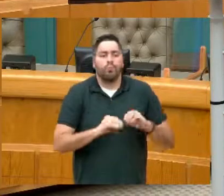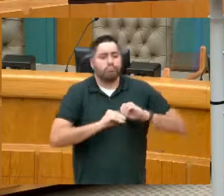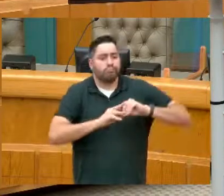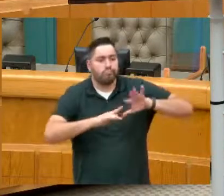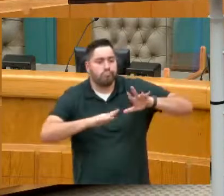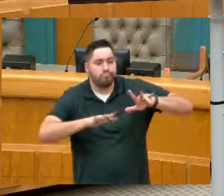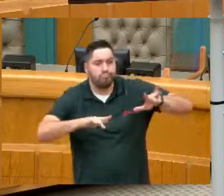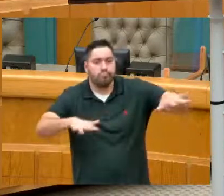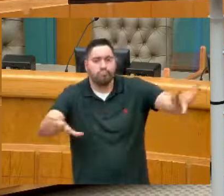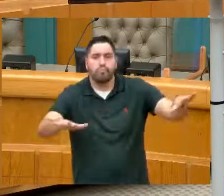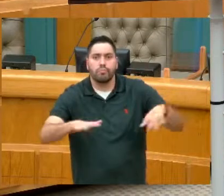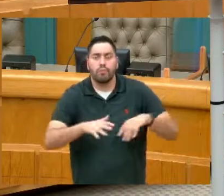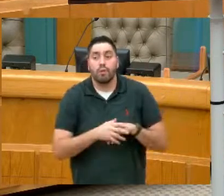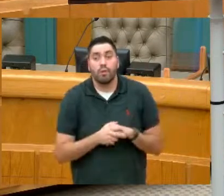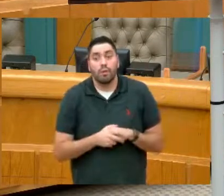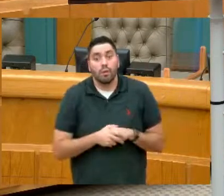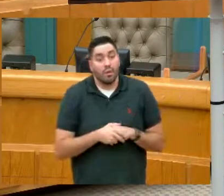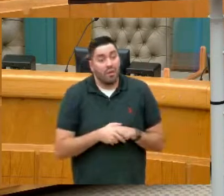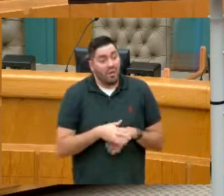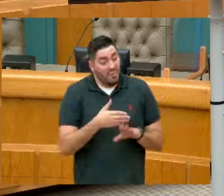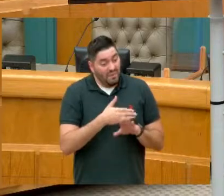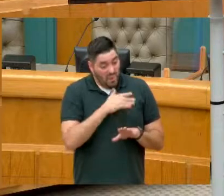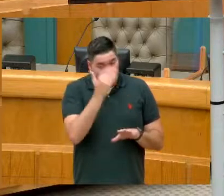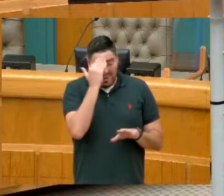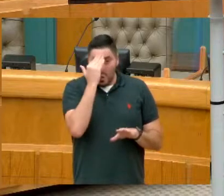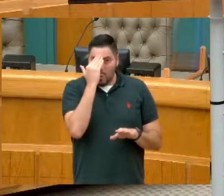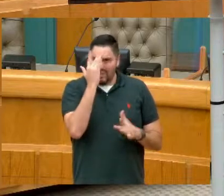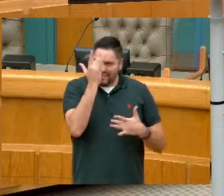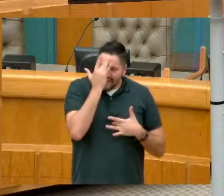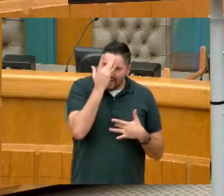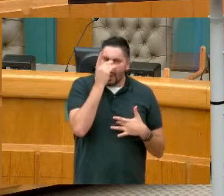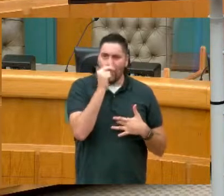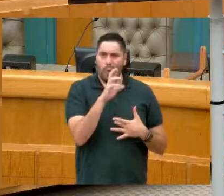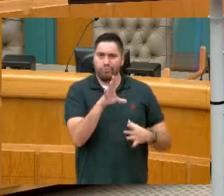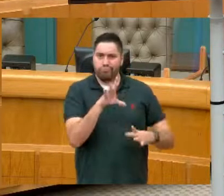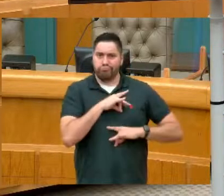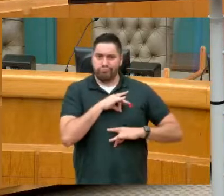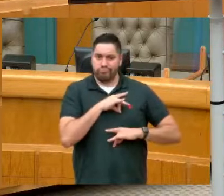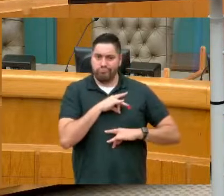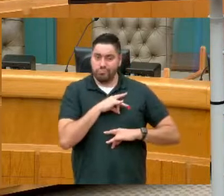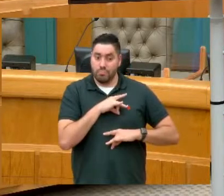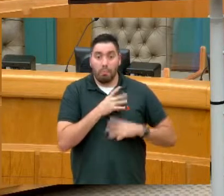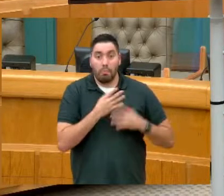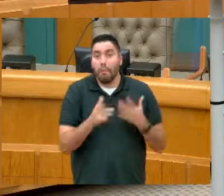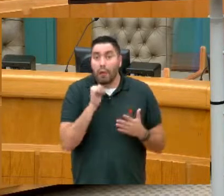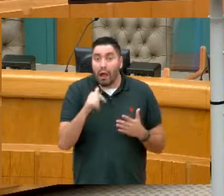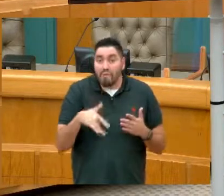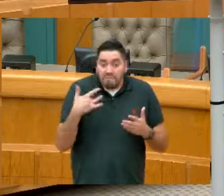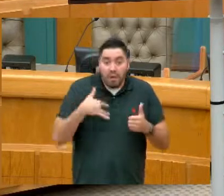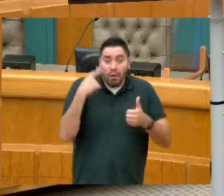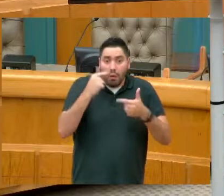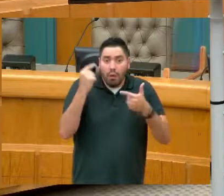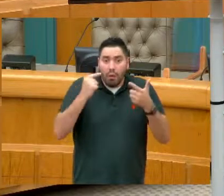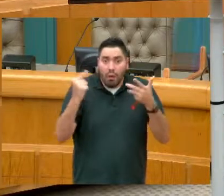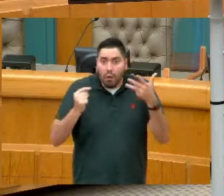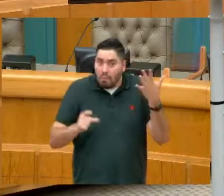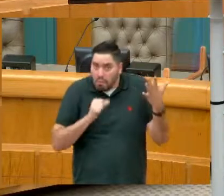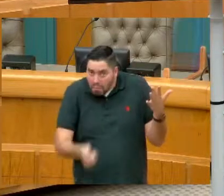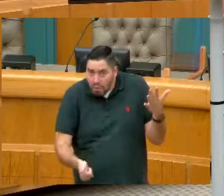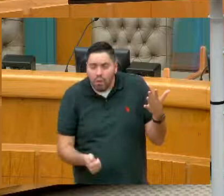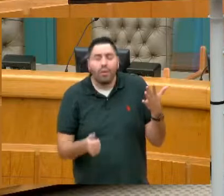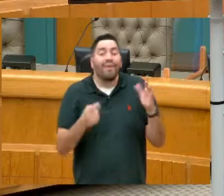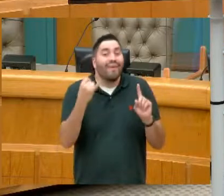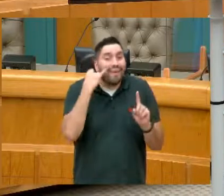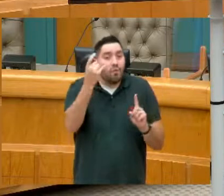ways of slowing down the transmission is by the quarantine method. Quarantine is used to keep someone who was